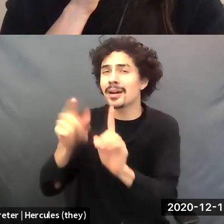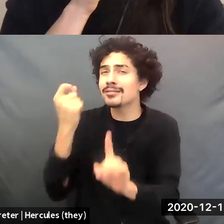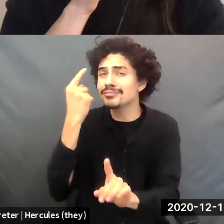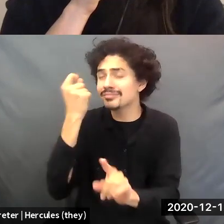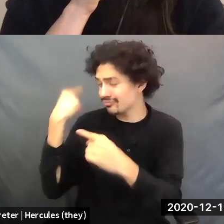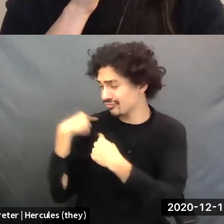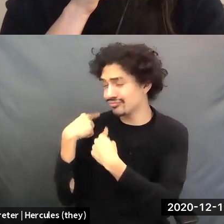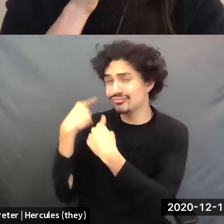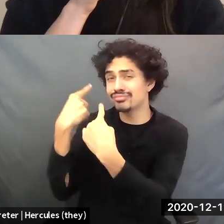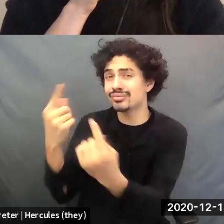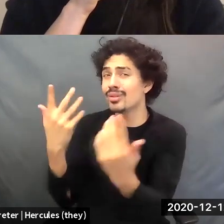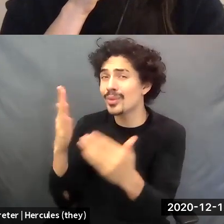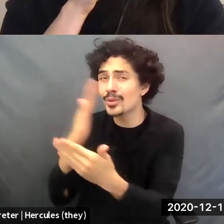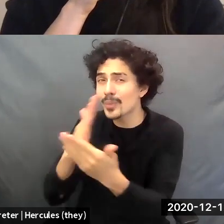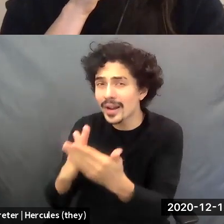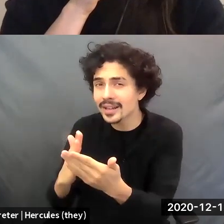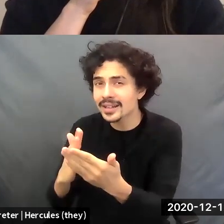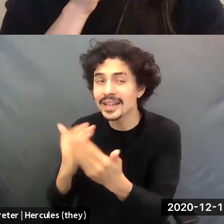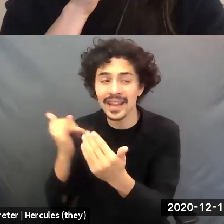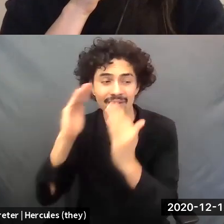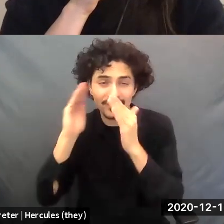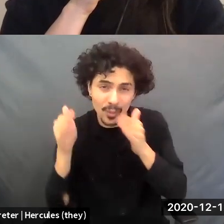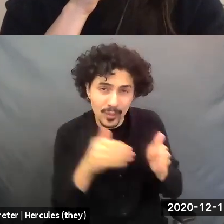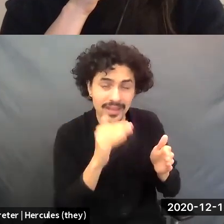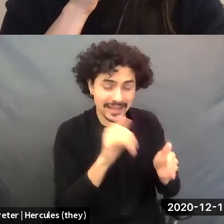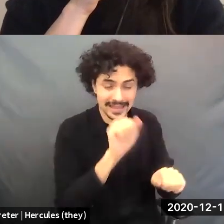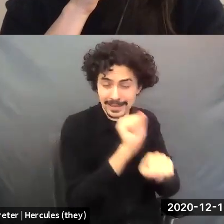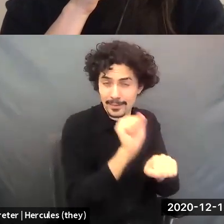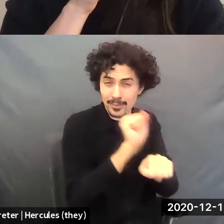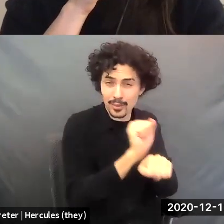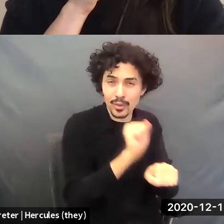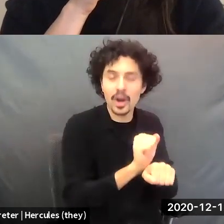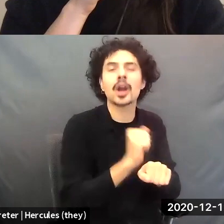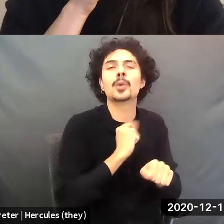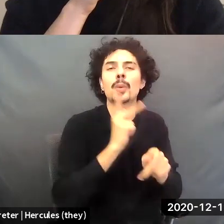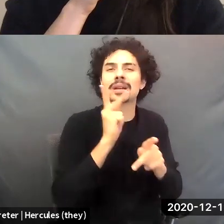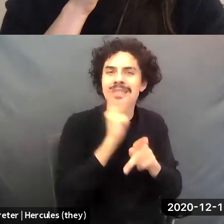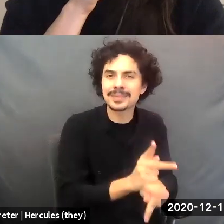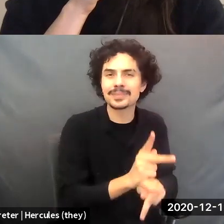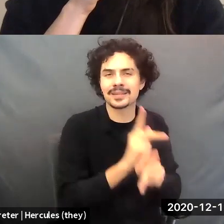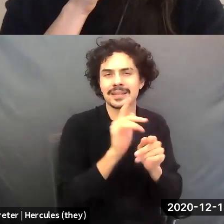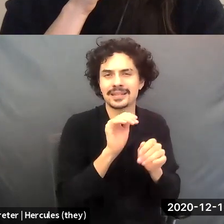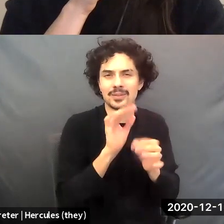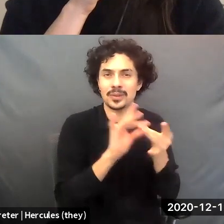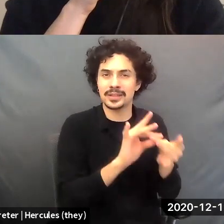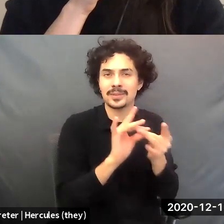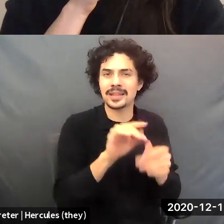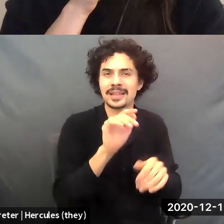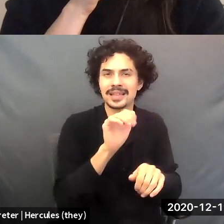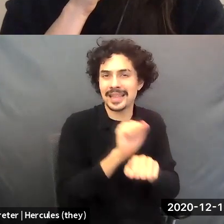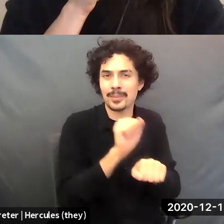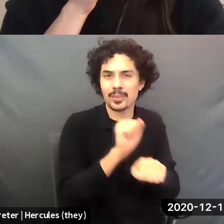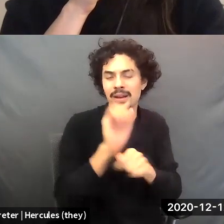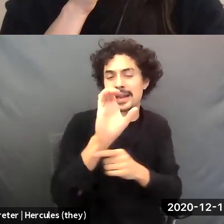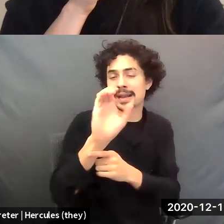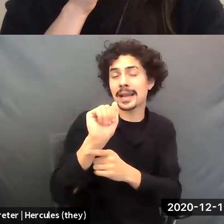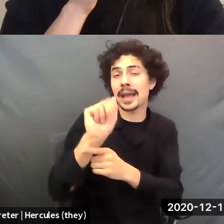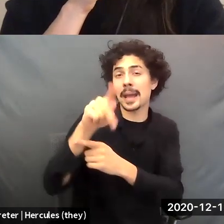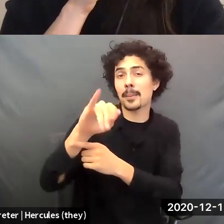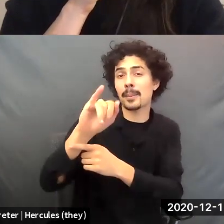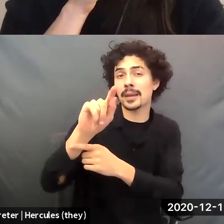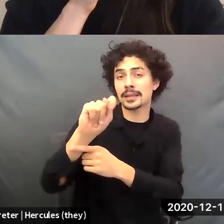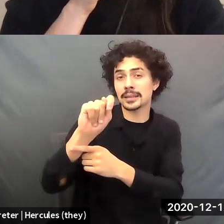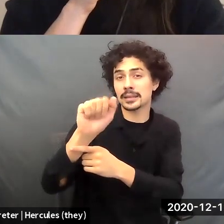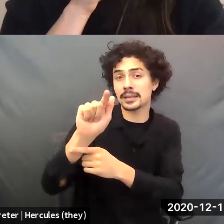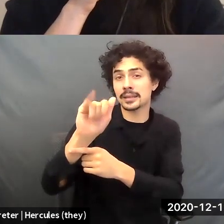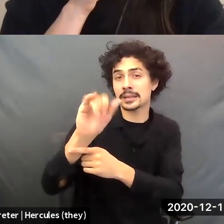labor, we also wanted to tease out the relationship between kind of capitalist exploitation as it